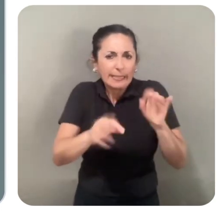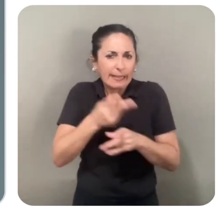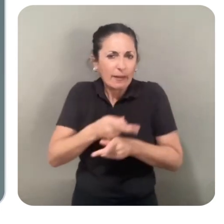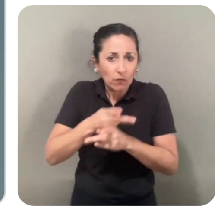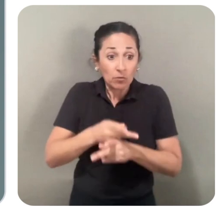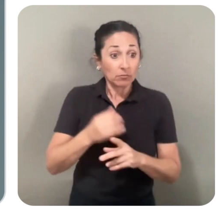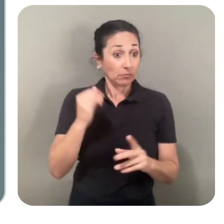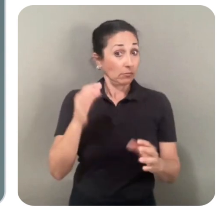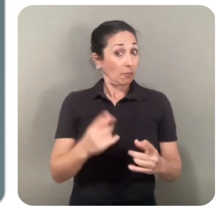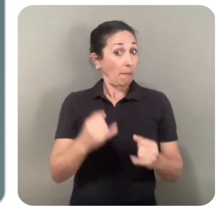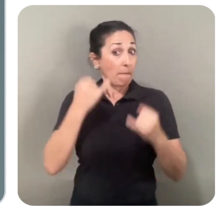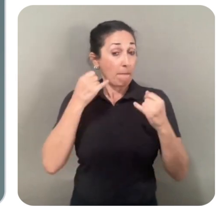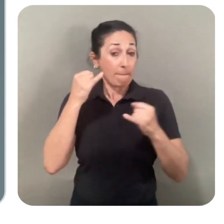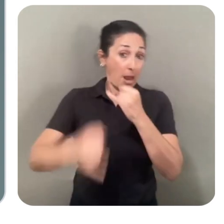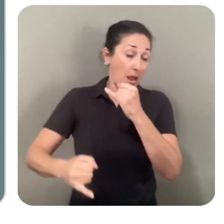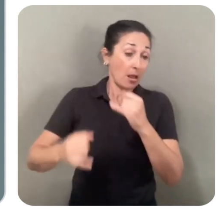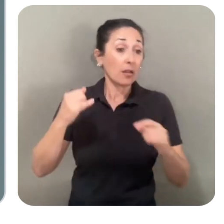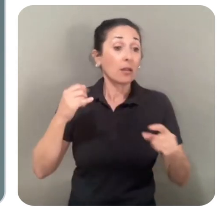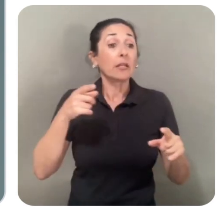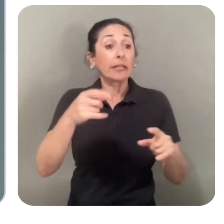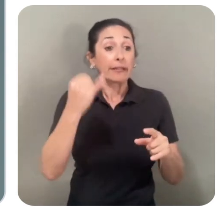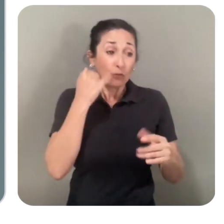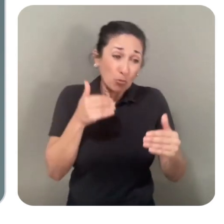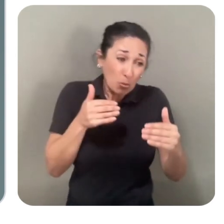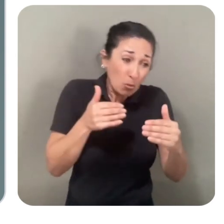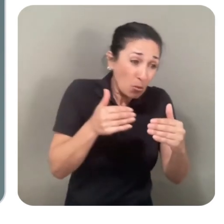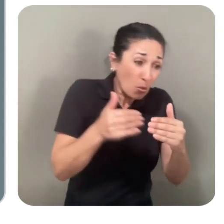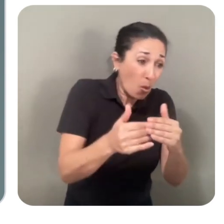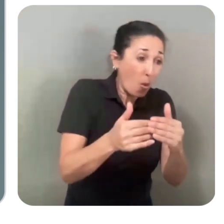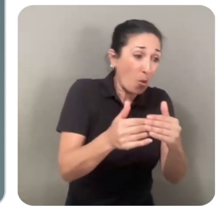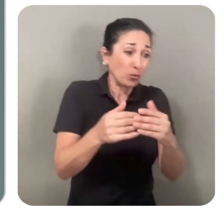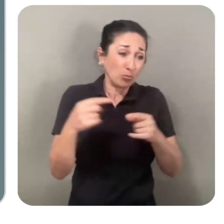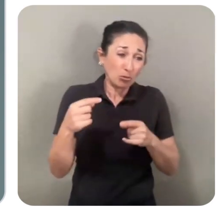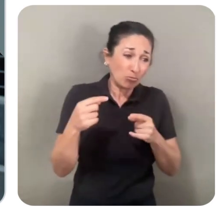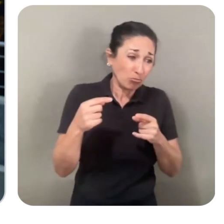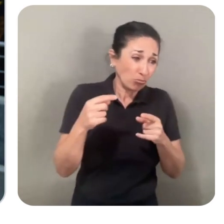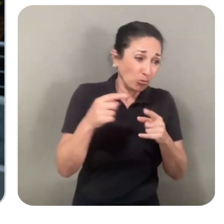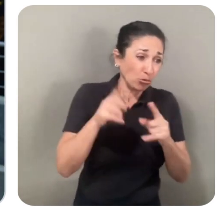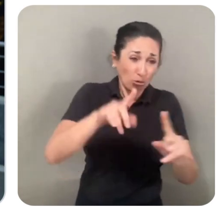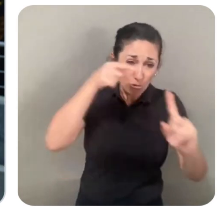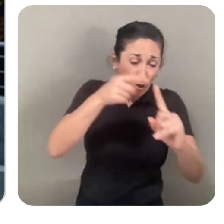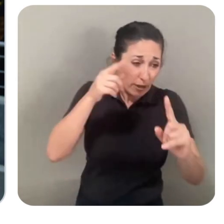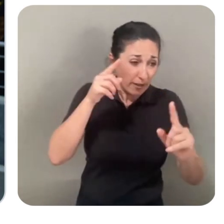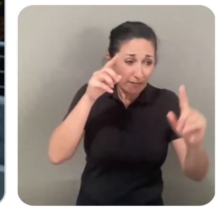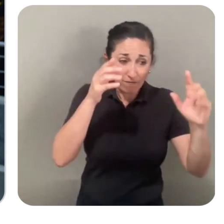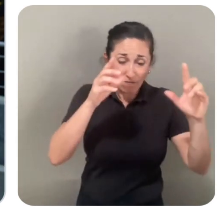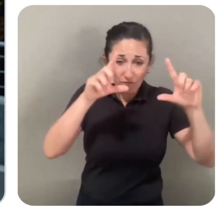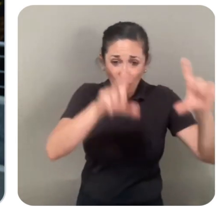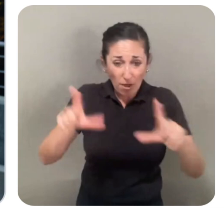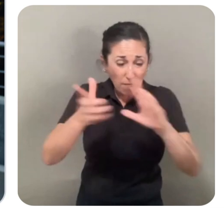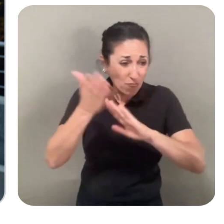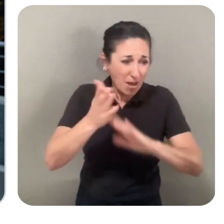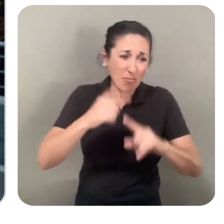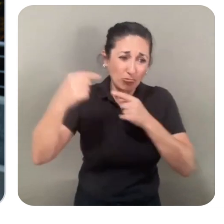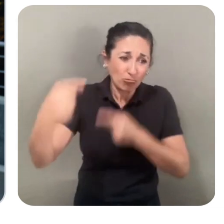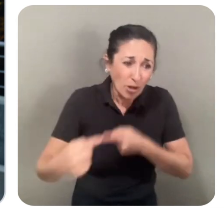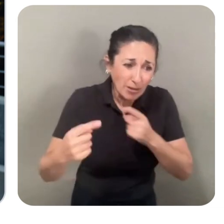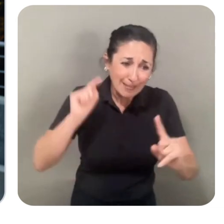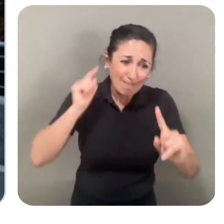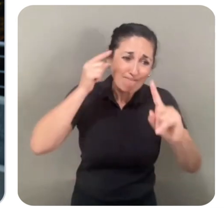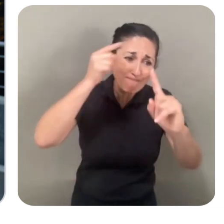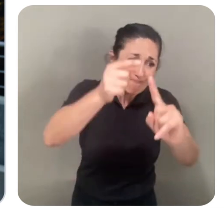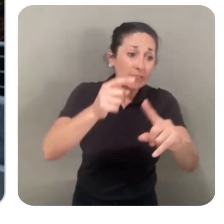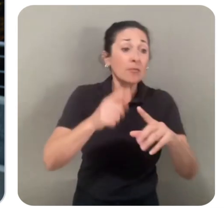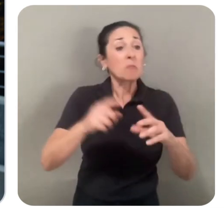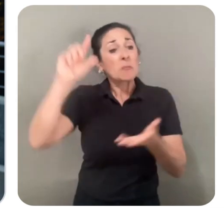close to your target frame rate but are struggling to reach it, look into your output resolution. Sometimes reducing the resolution by just a couple